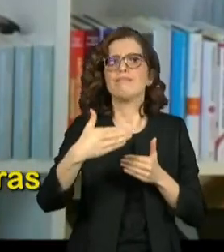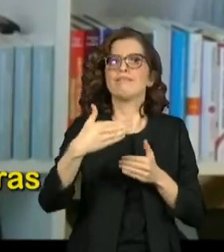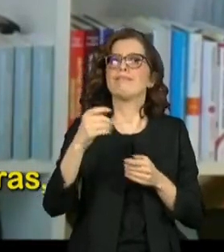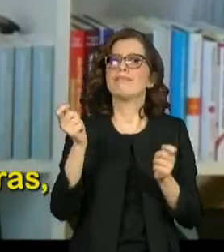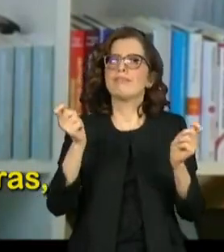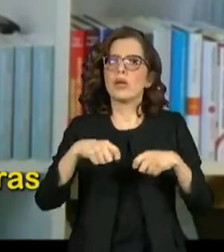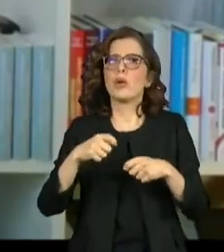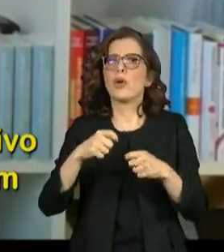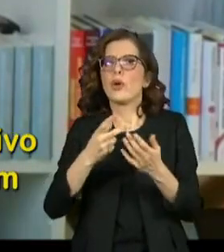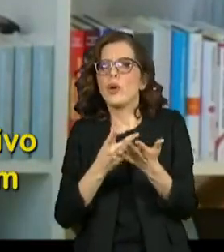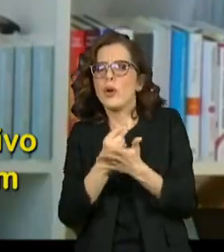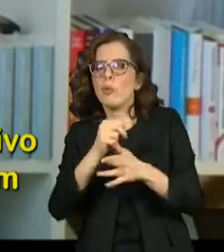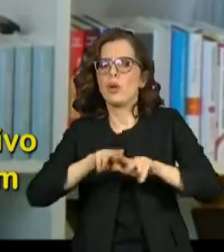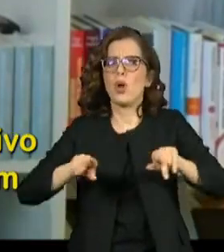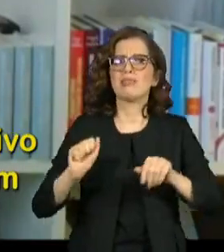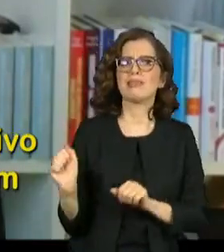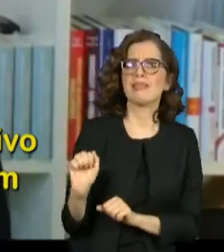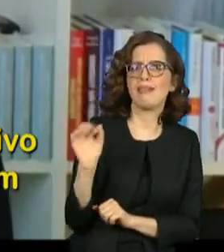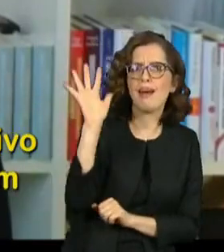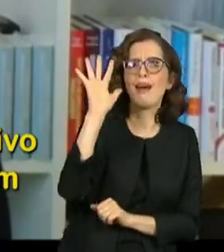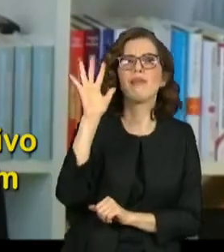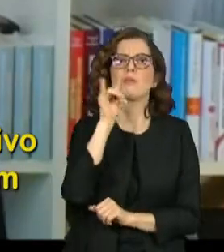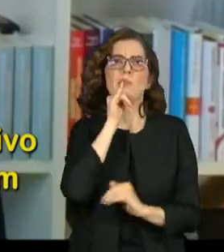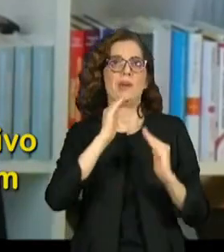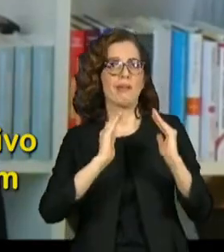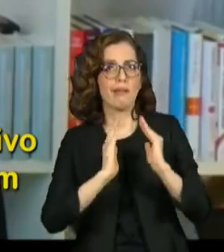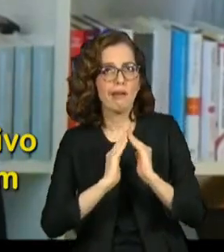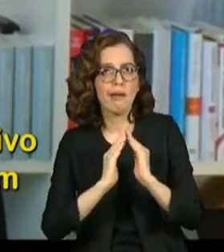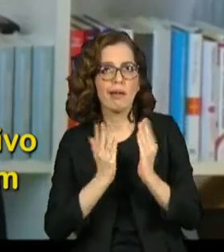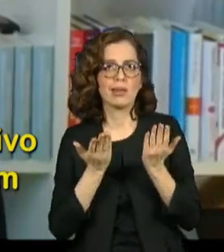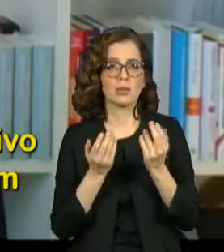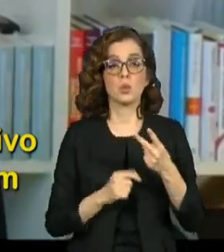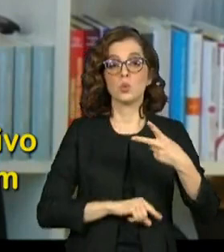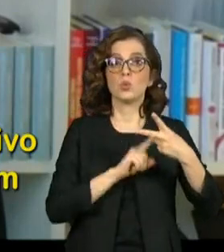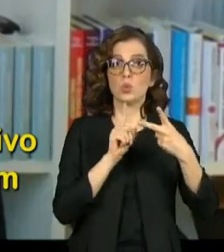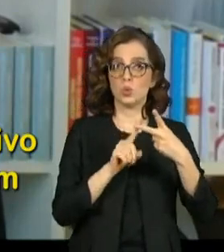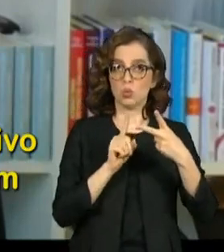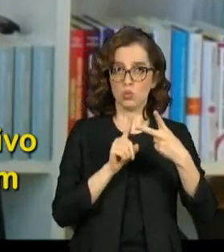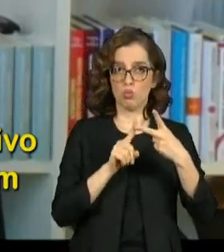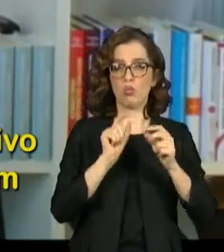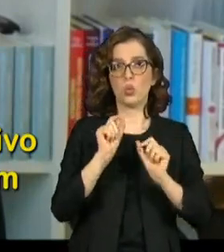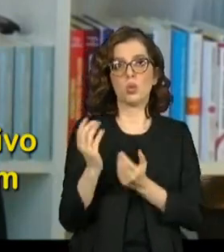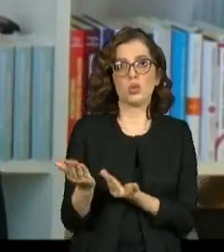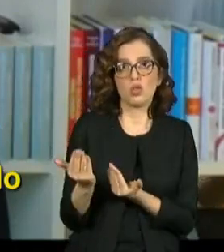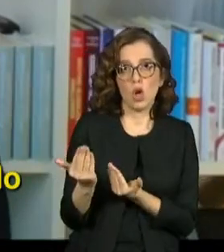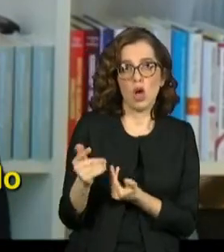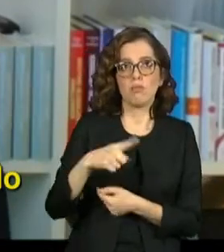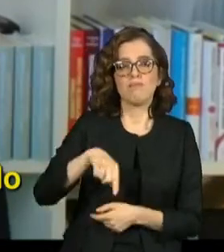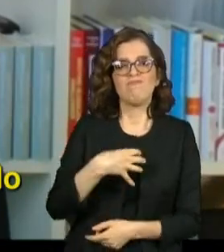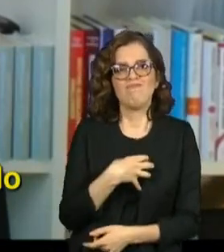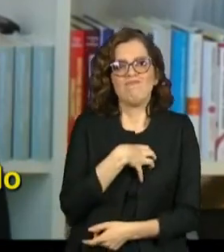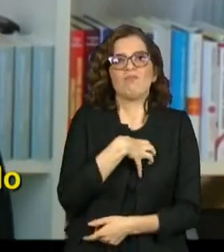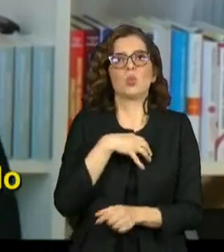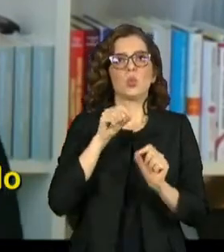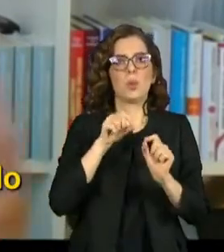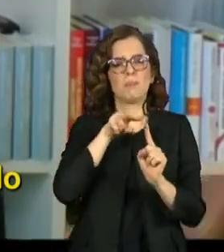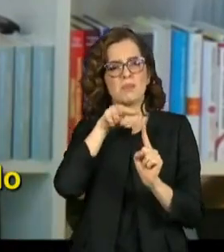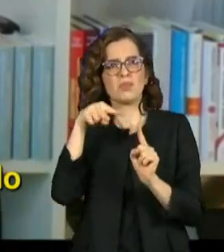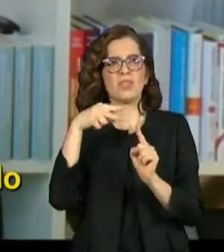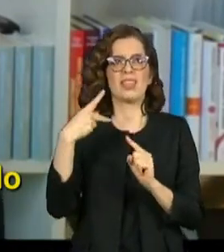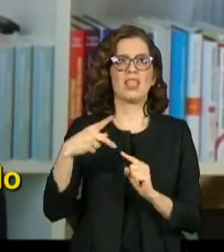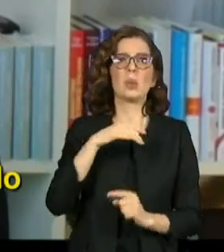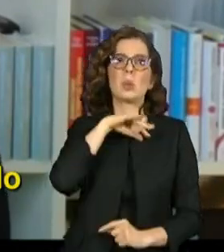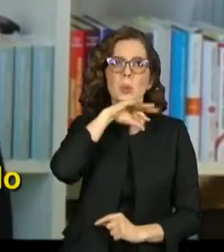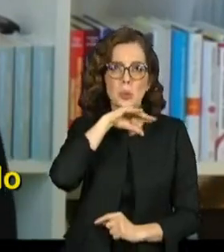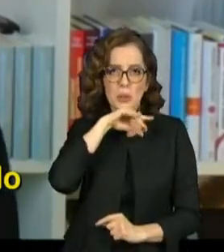grown far more expensive, such as housing. I think the second reason that young people are often feeling their prospects are poor is the